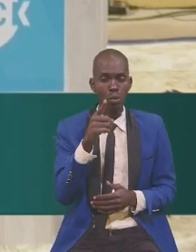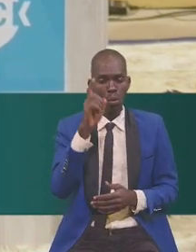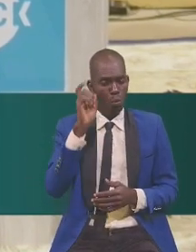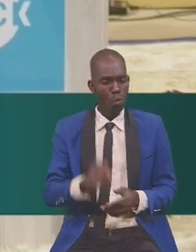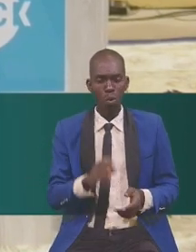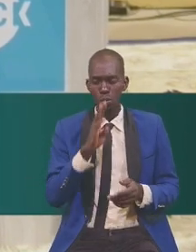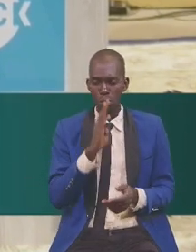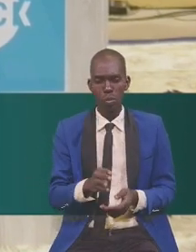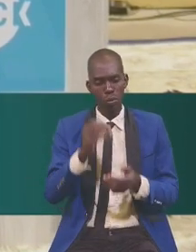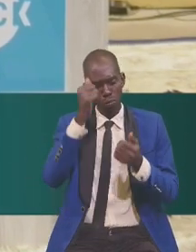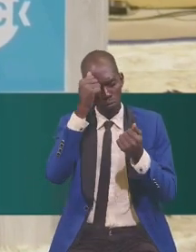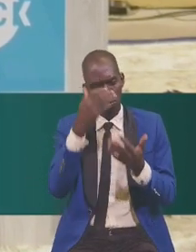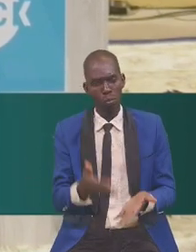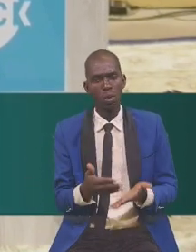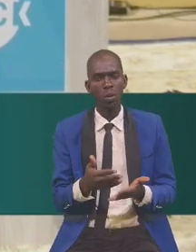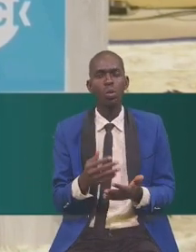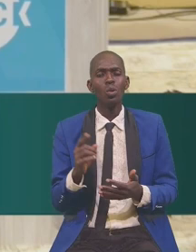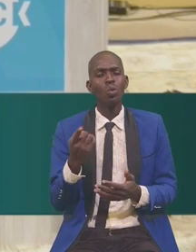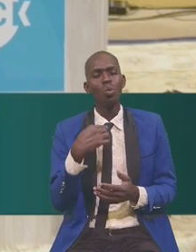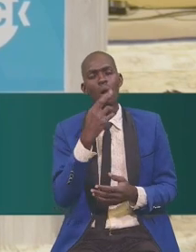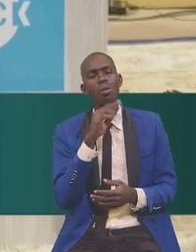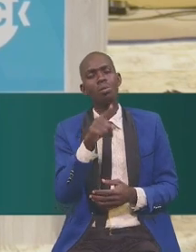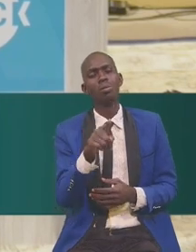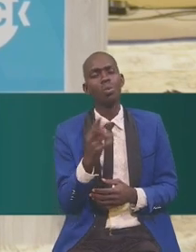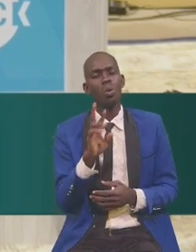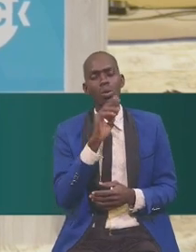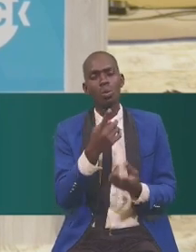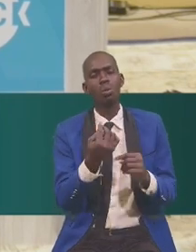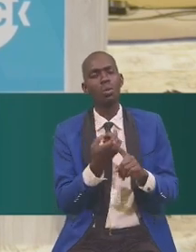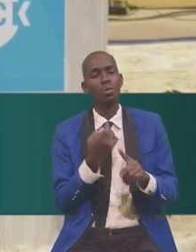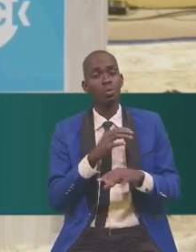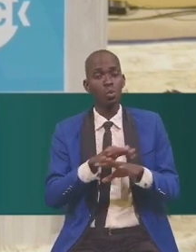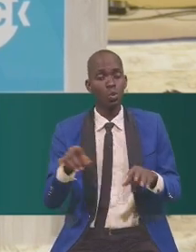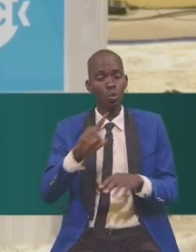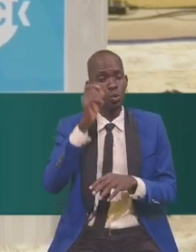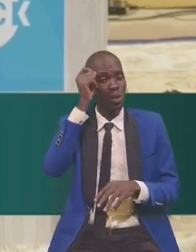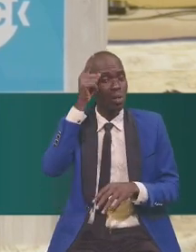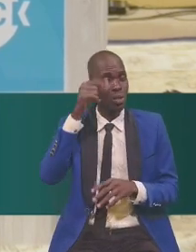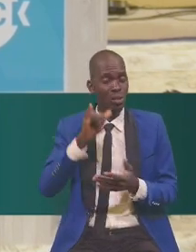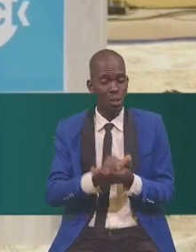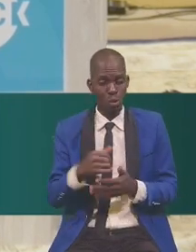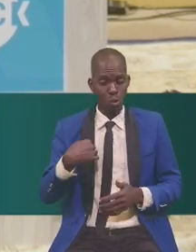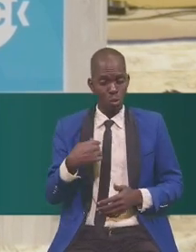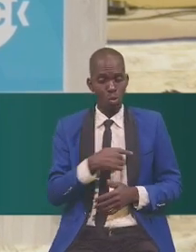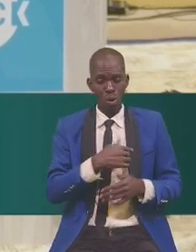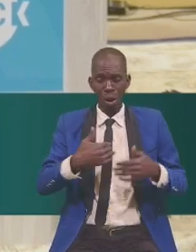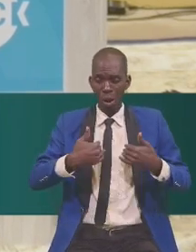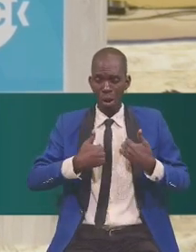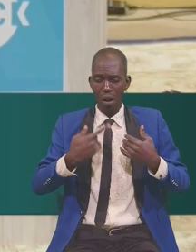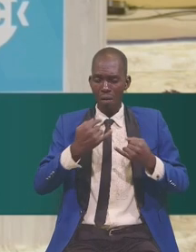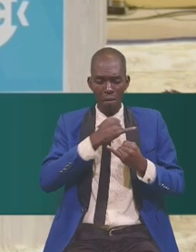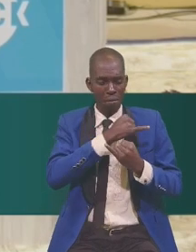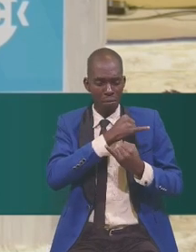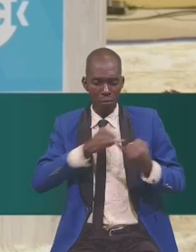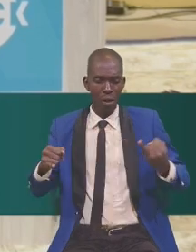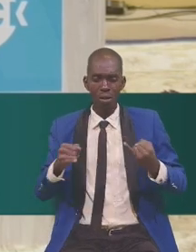will not be done? Where are you coming from? Don't you know, don't you understand, we're the final authority in